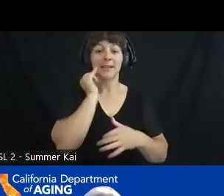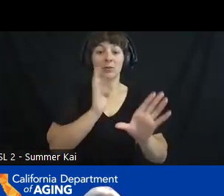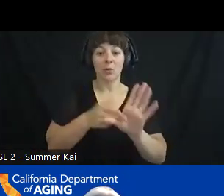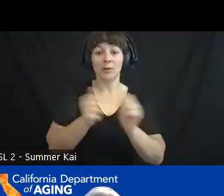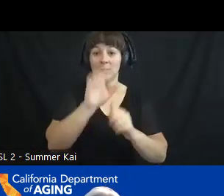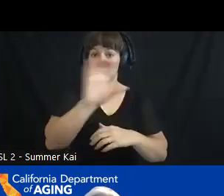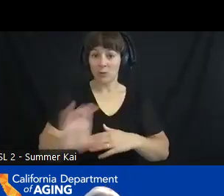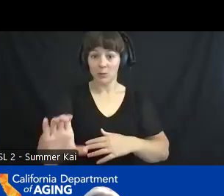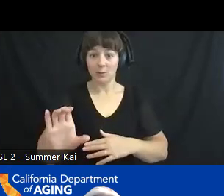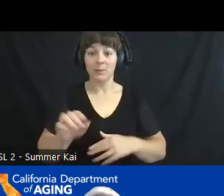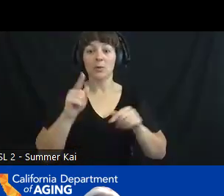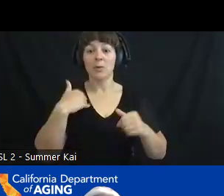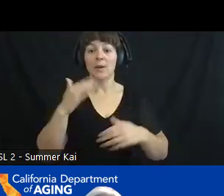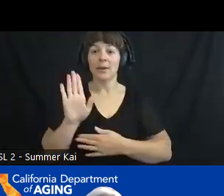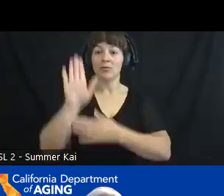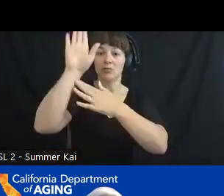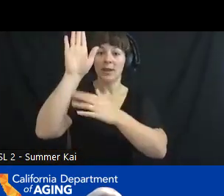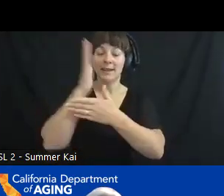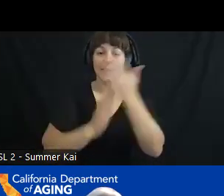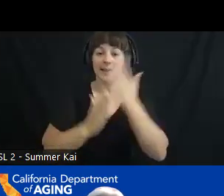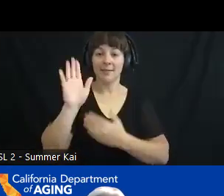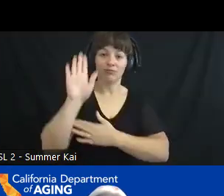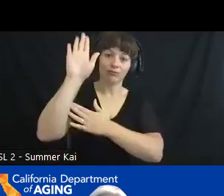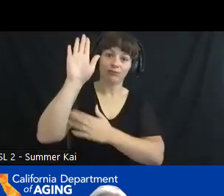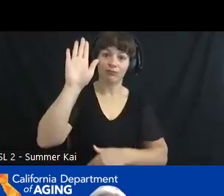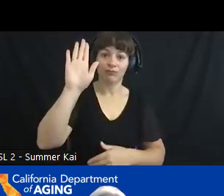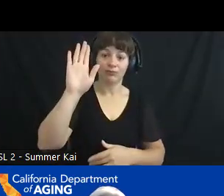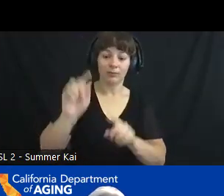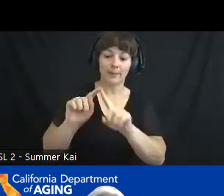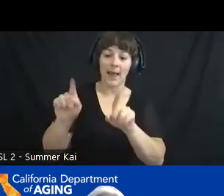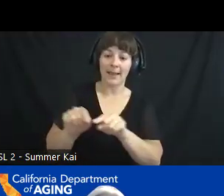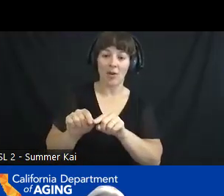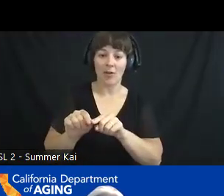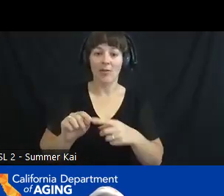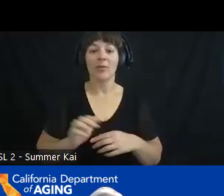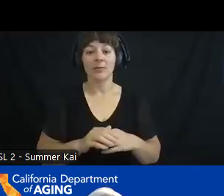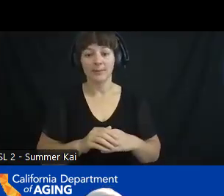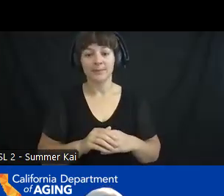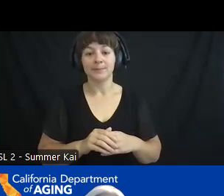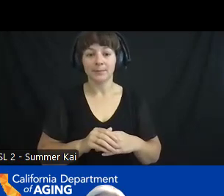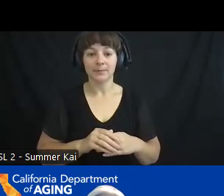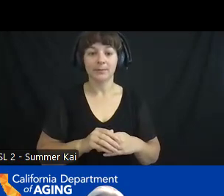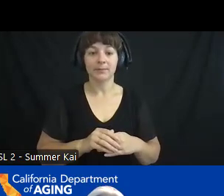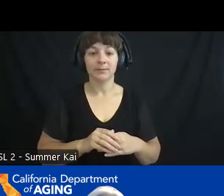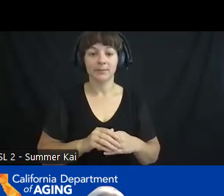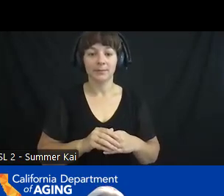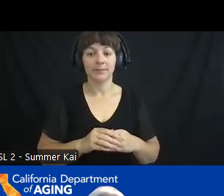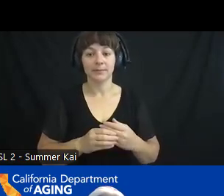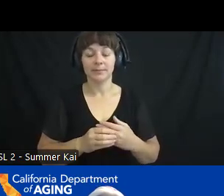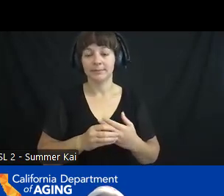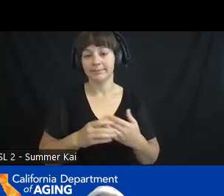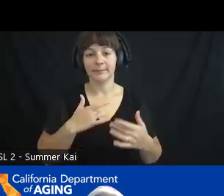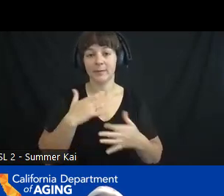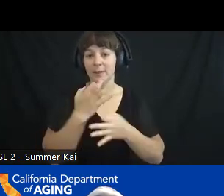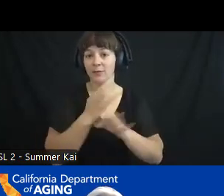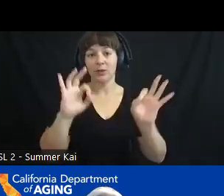webinar functions, you have a raised hand icon on your Zoom toolbar. Feel free to